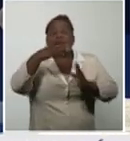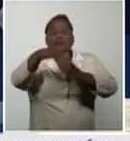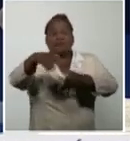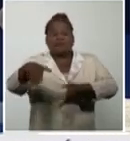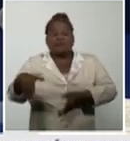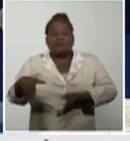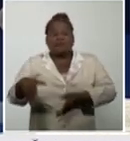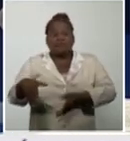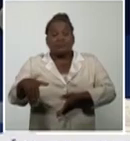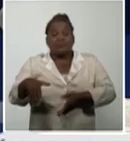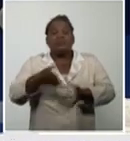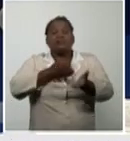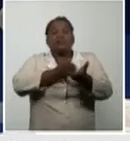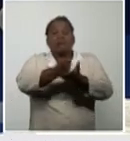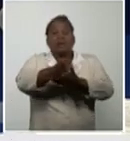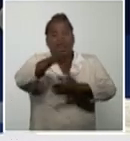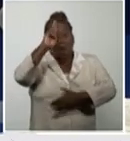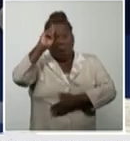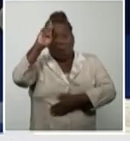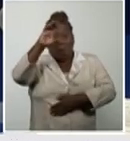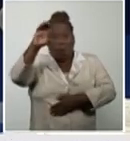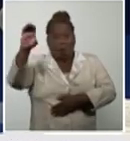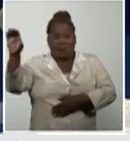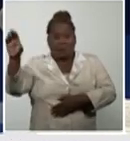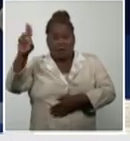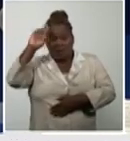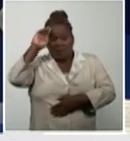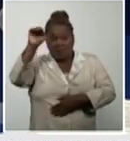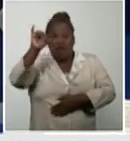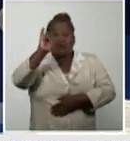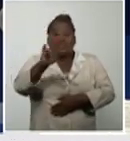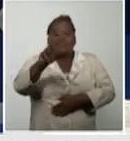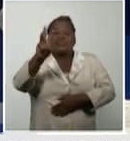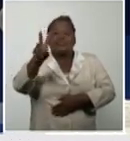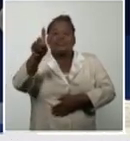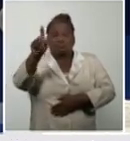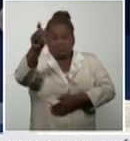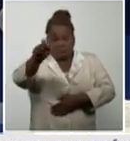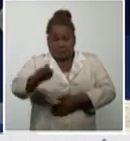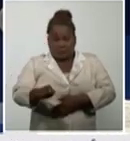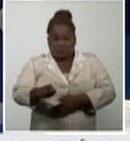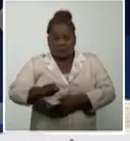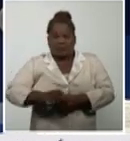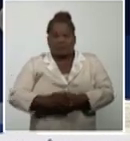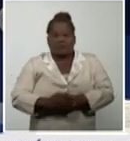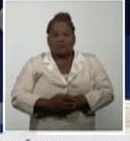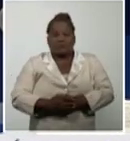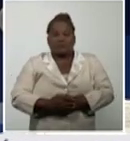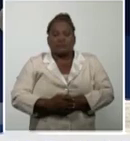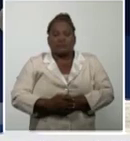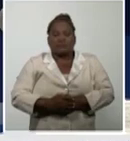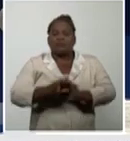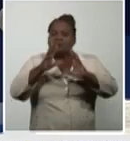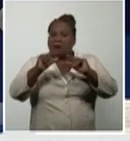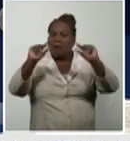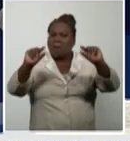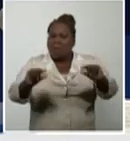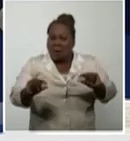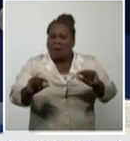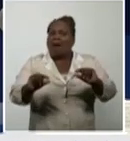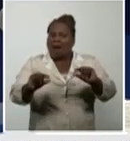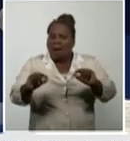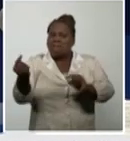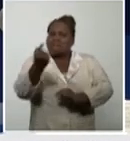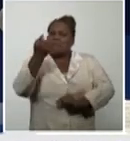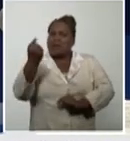There are 631 patients admitted in our hospitals. That's the lowest number we have had